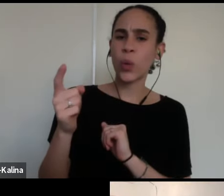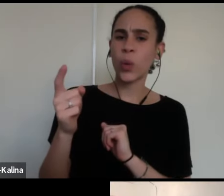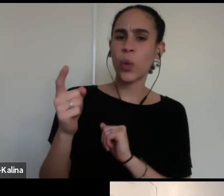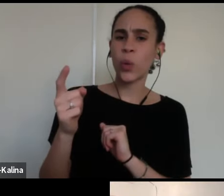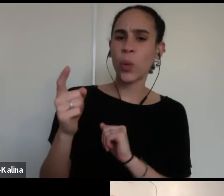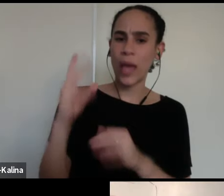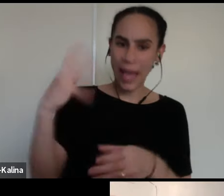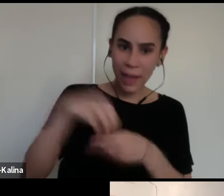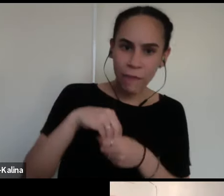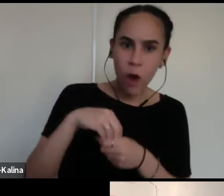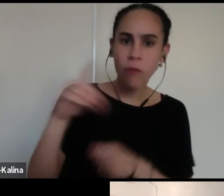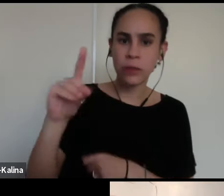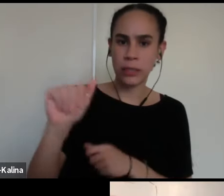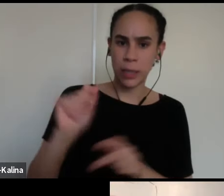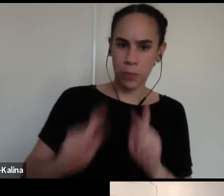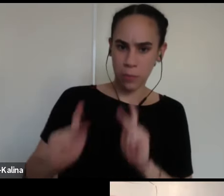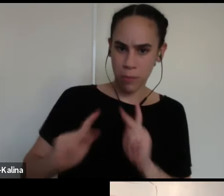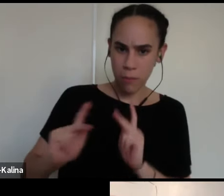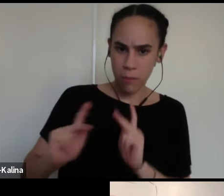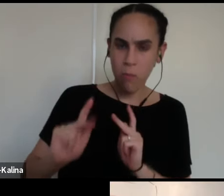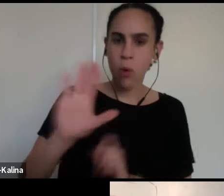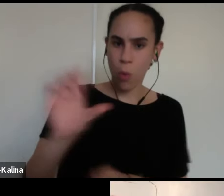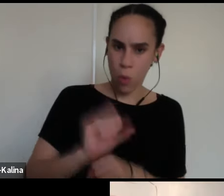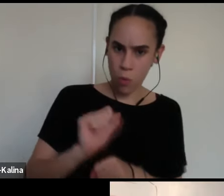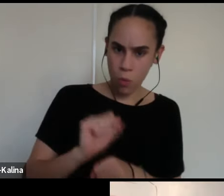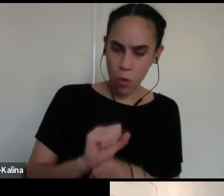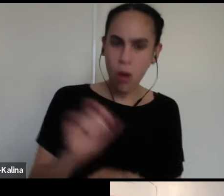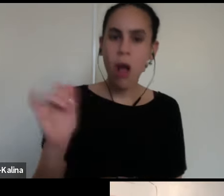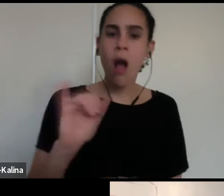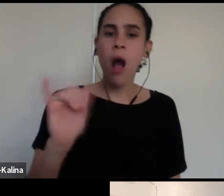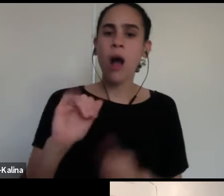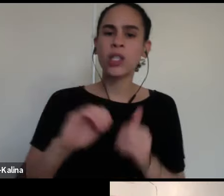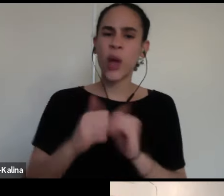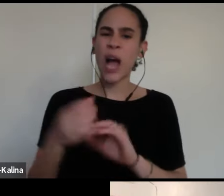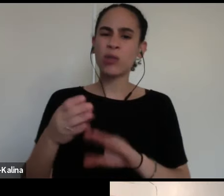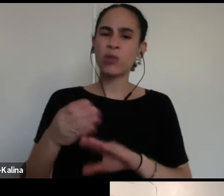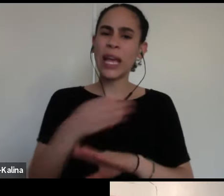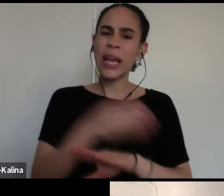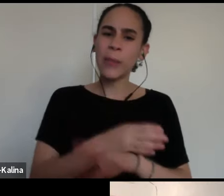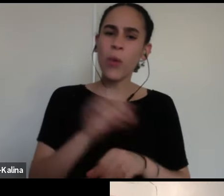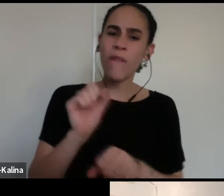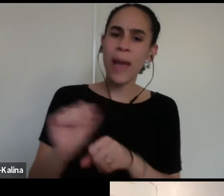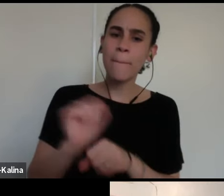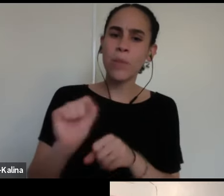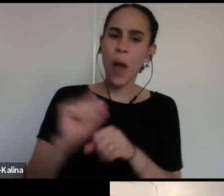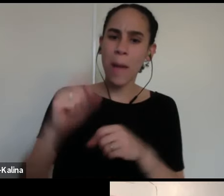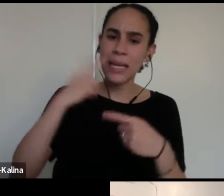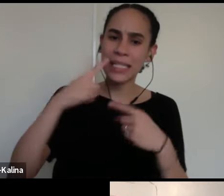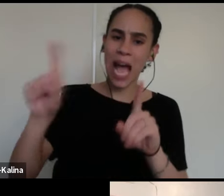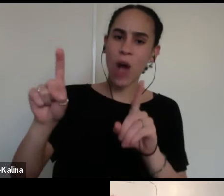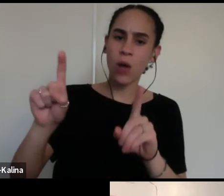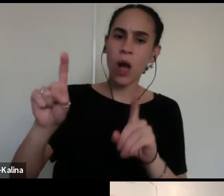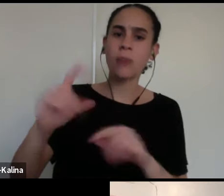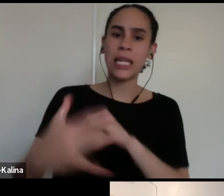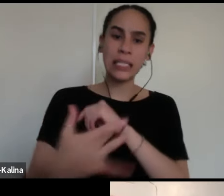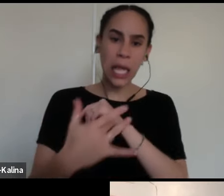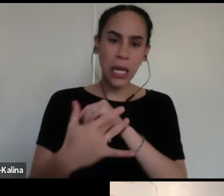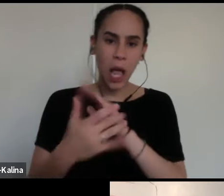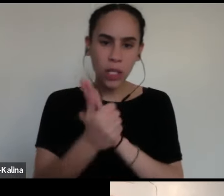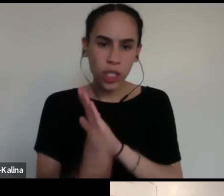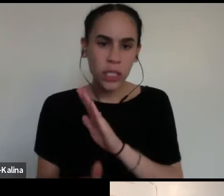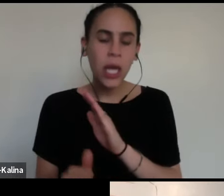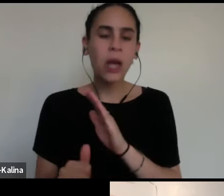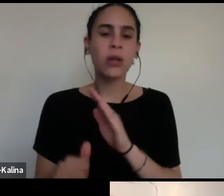work that you do, and specifically improving employment outcomes and the technology skills of individuals with